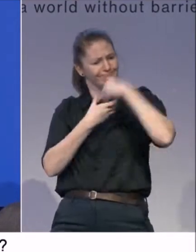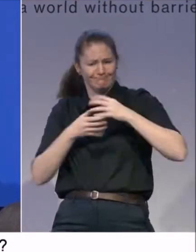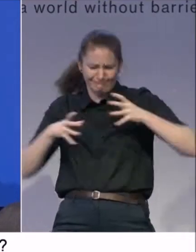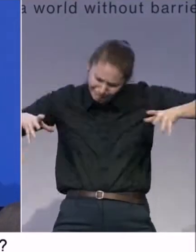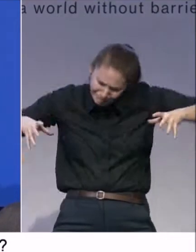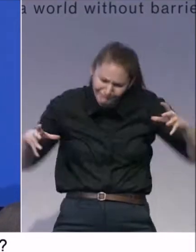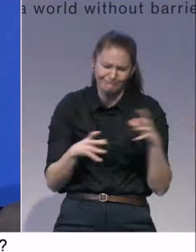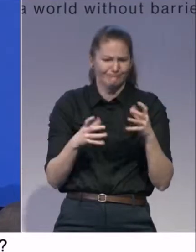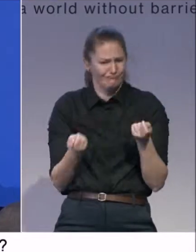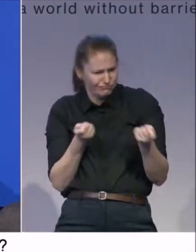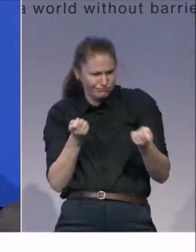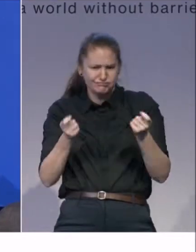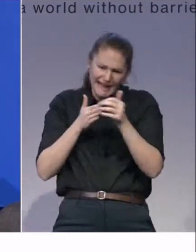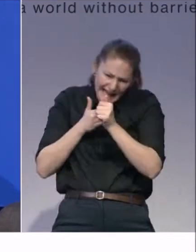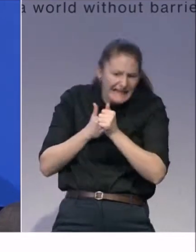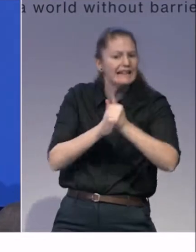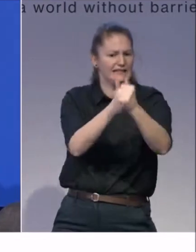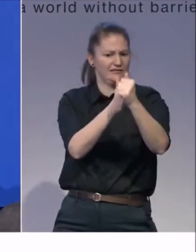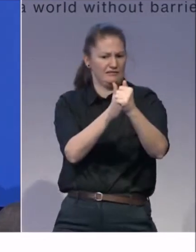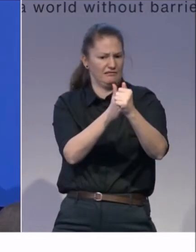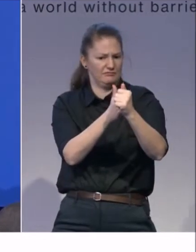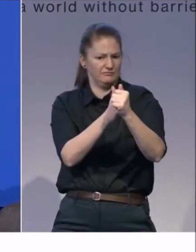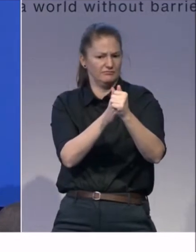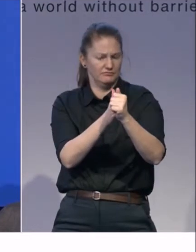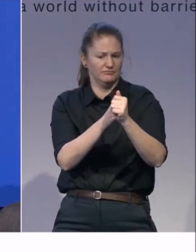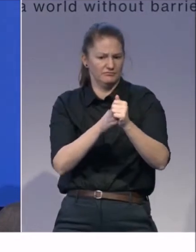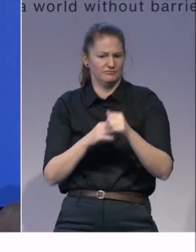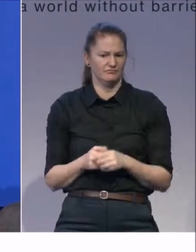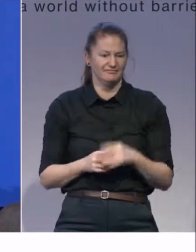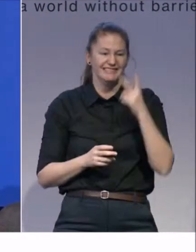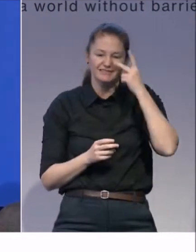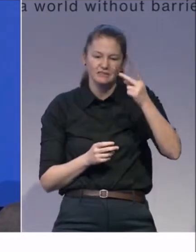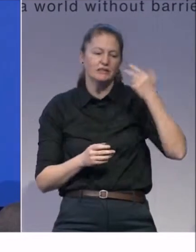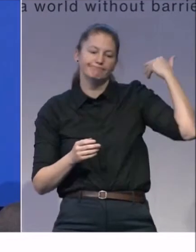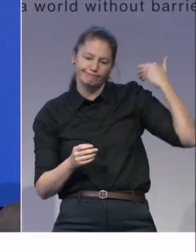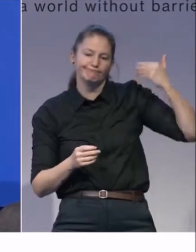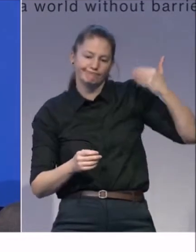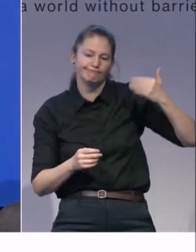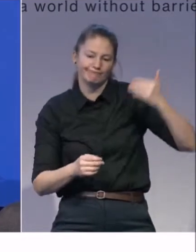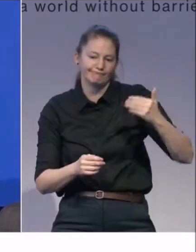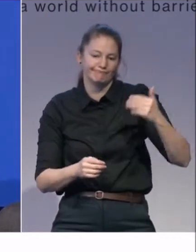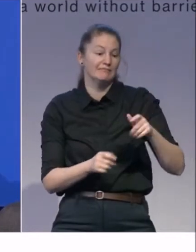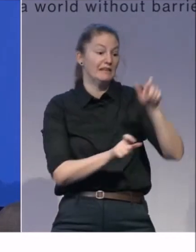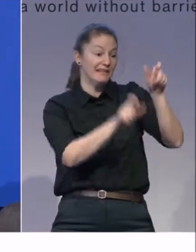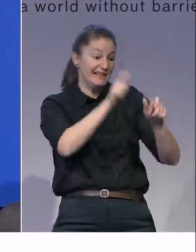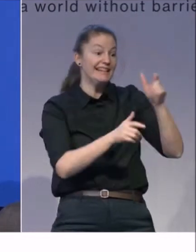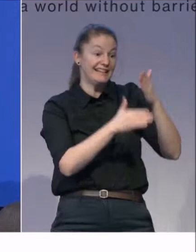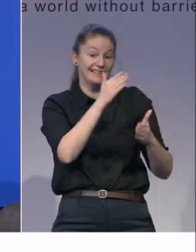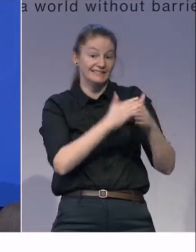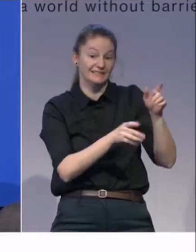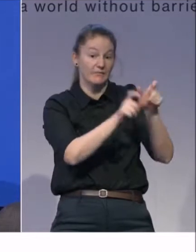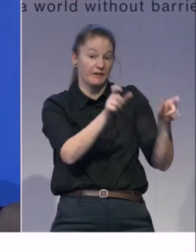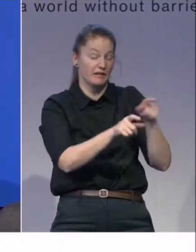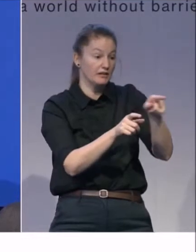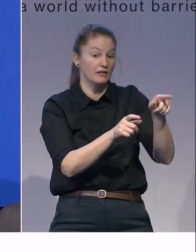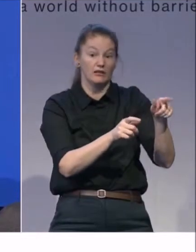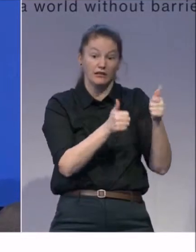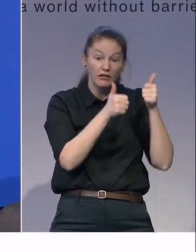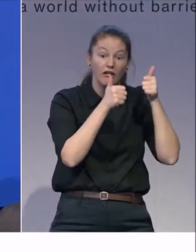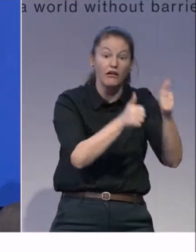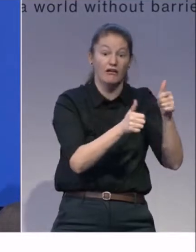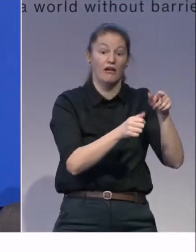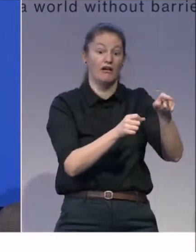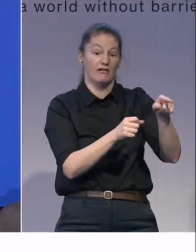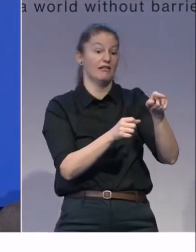a person with disability is qualified, and for the main fact that this person has a disability, the authority would say